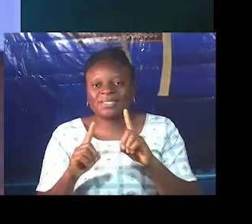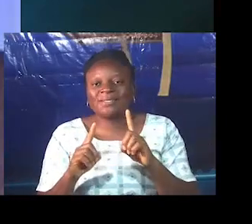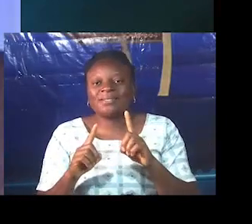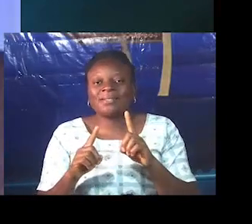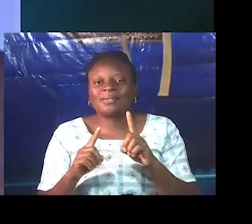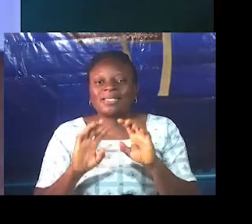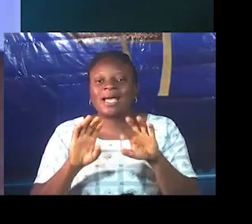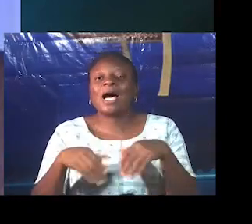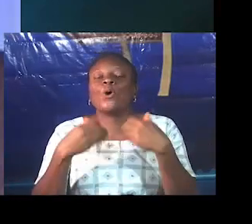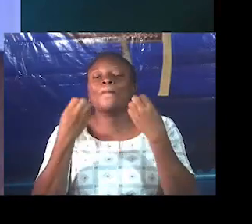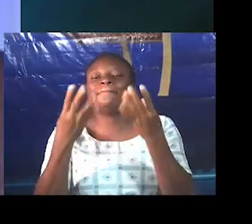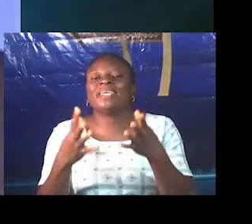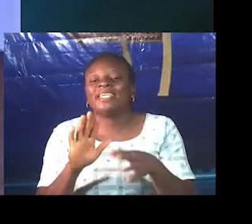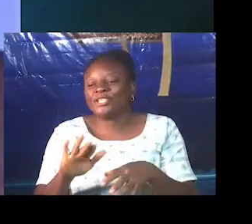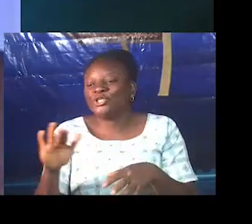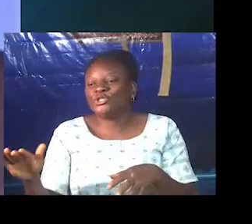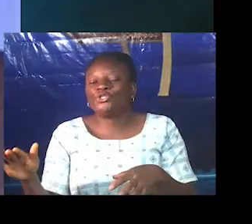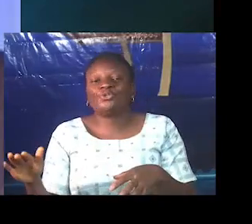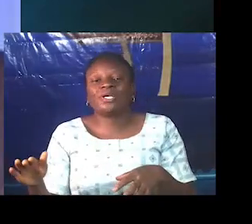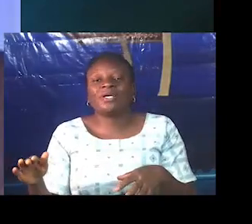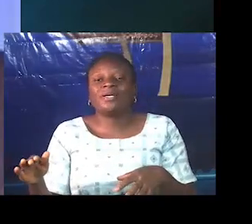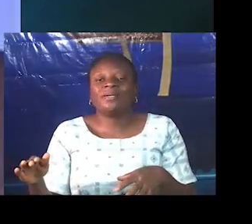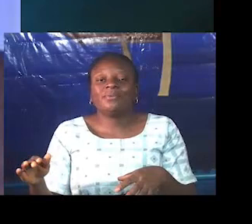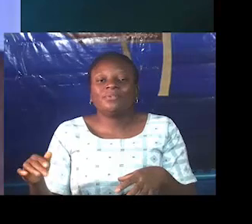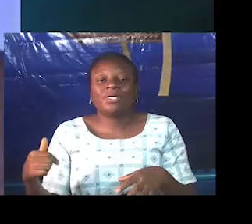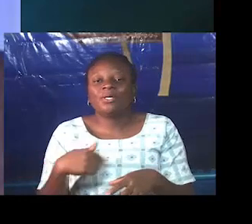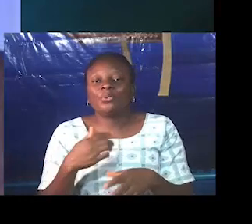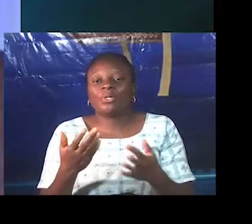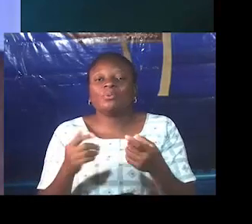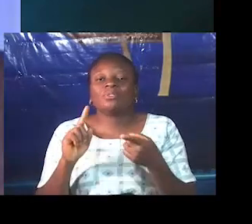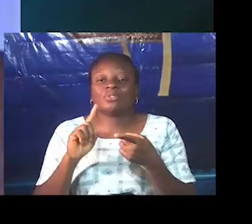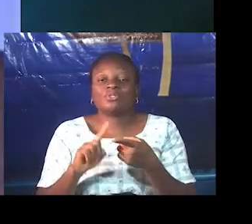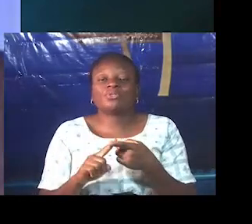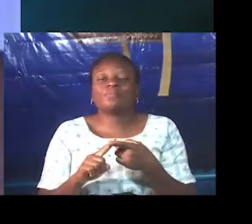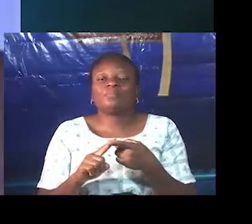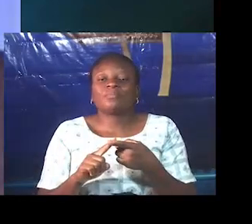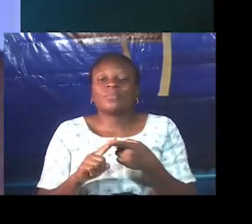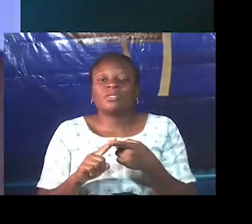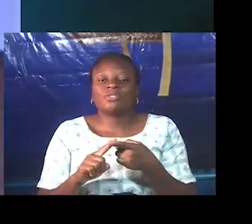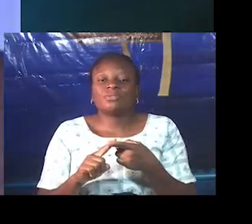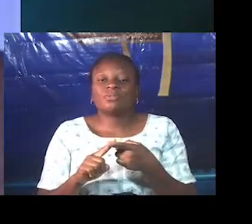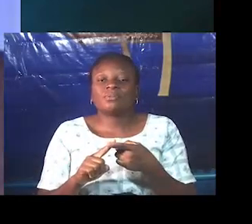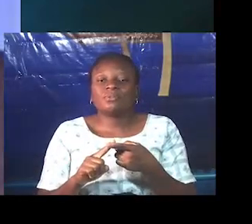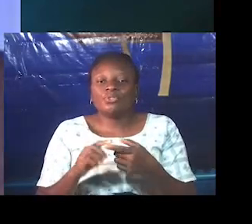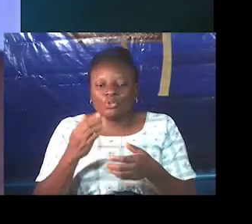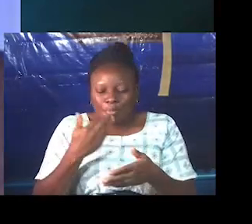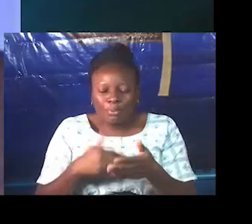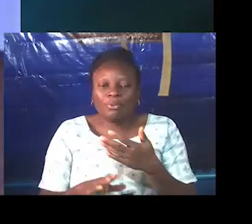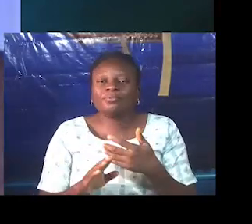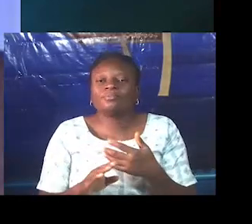want to bribe her? Why are you going about introducing her when she has not confirmed that it's the will of